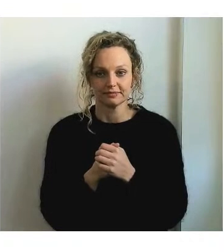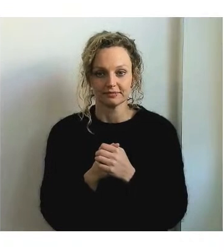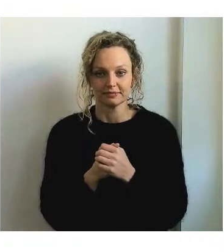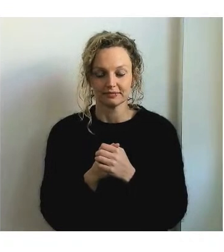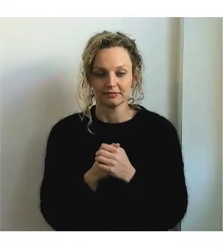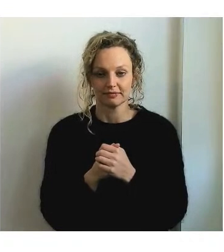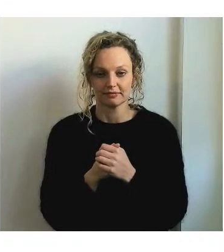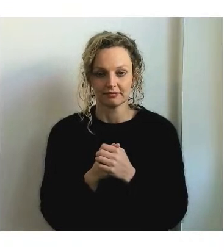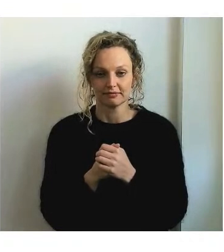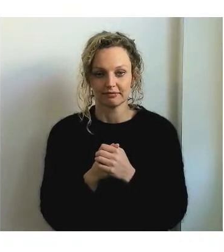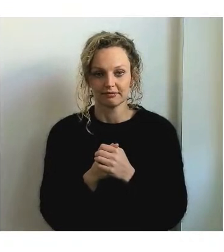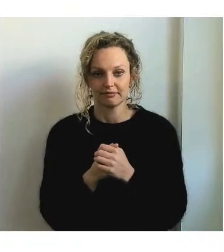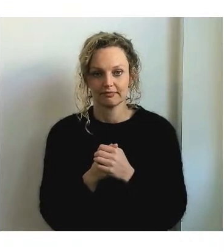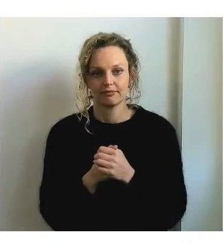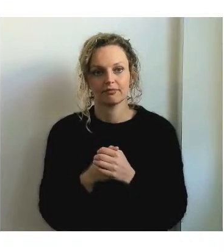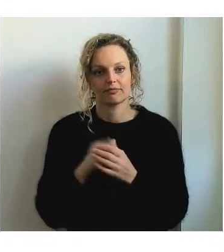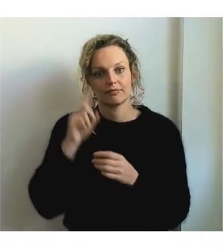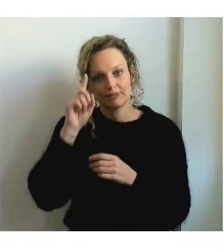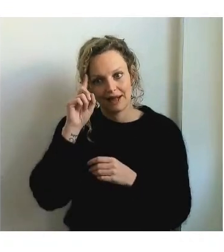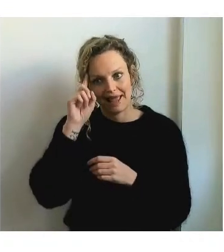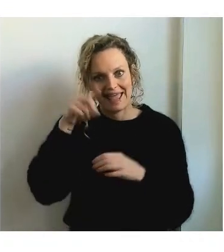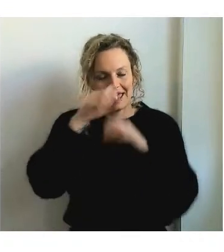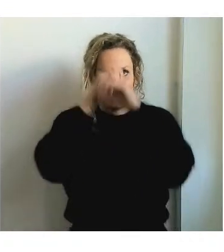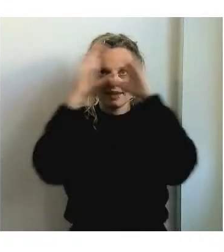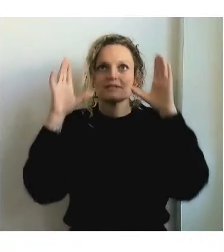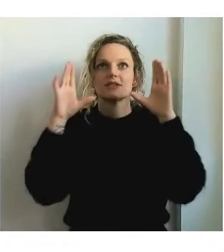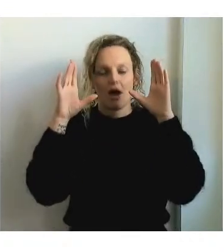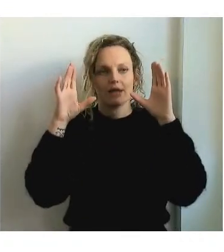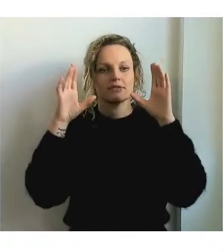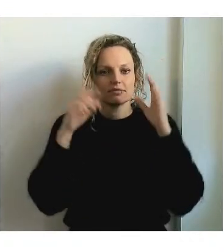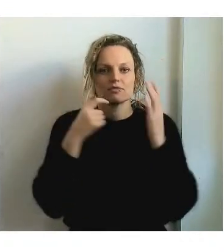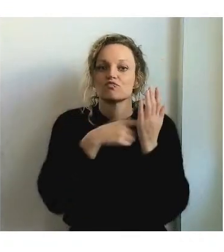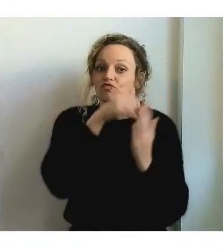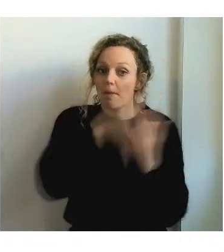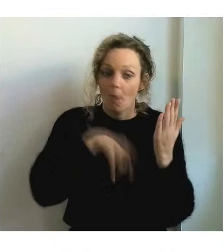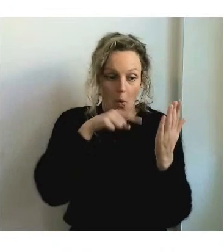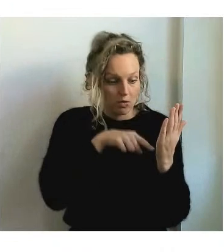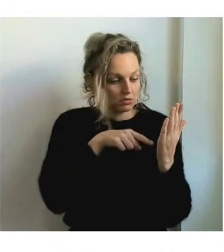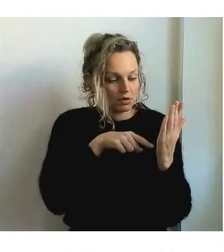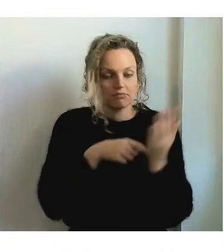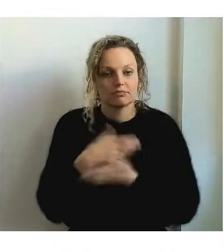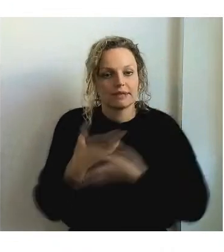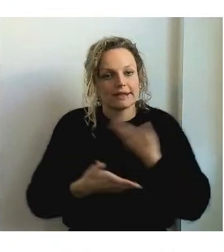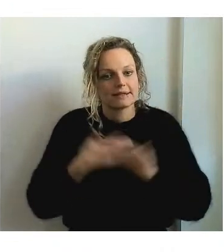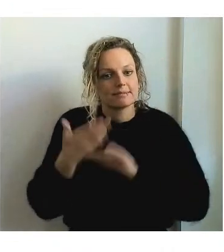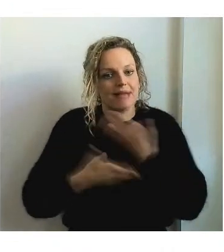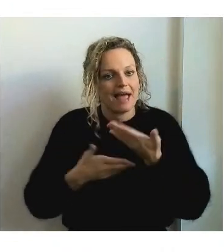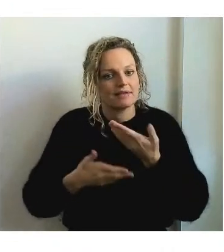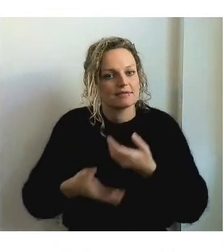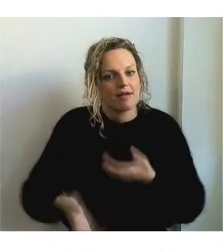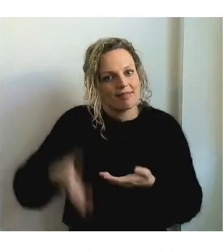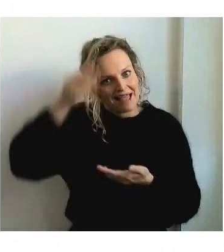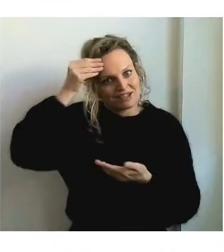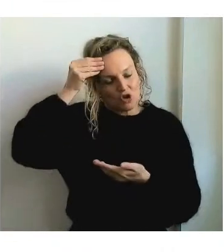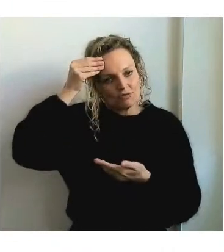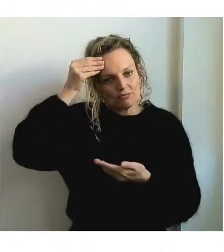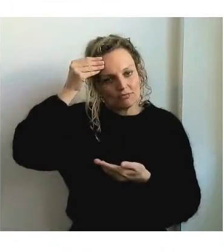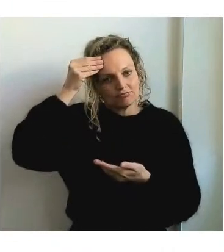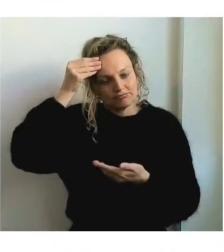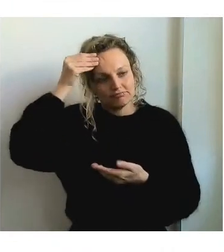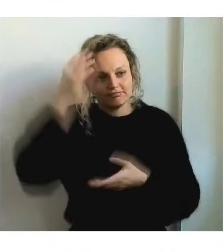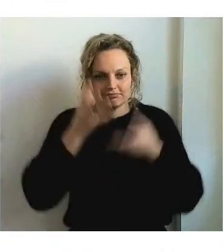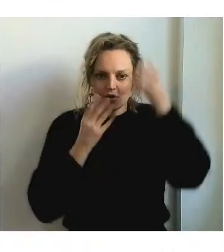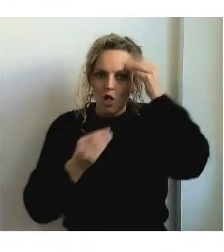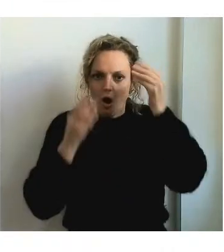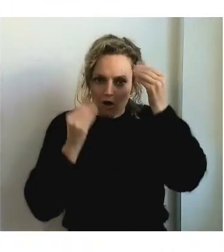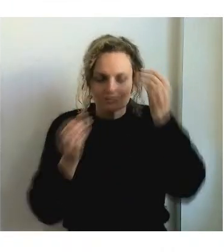insights report also does talk about some of the lessons we learned, and one of the things we know is that as Priya said,